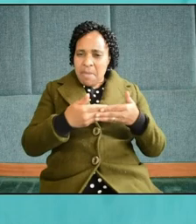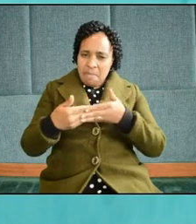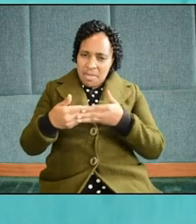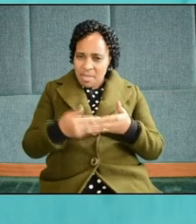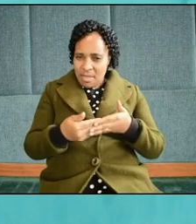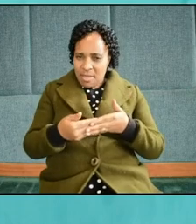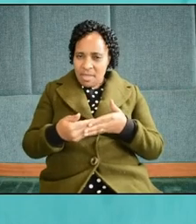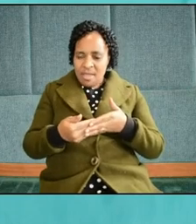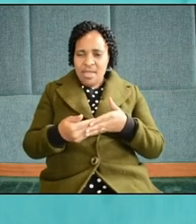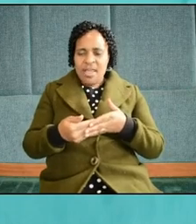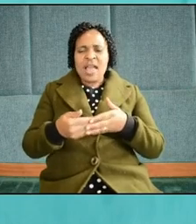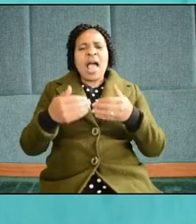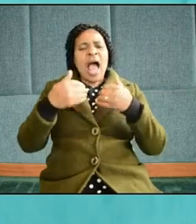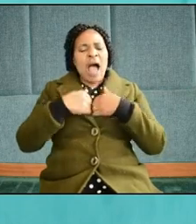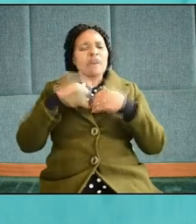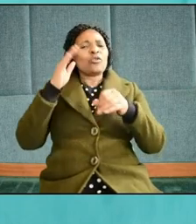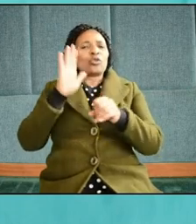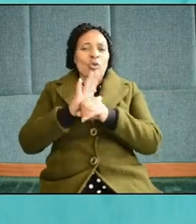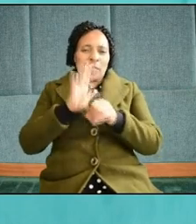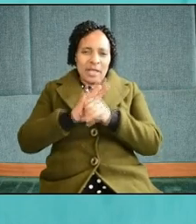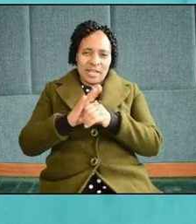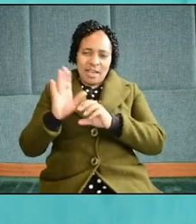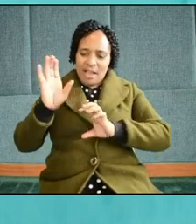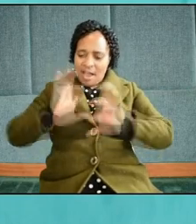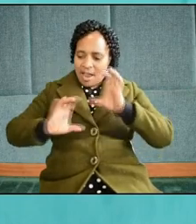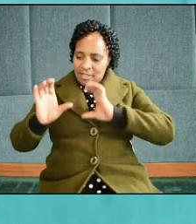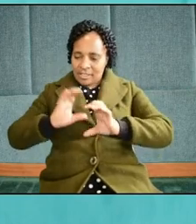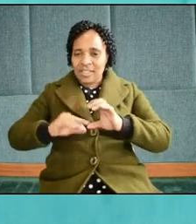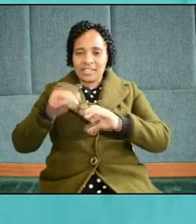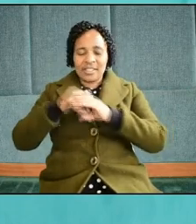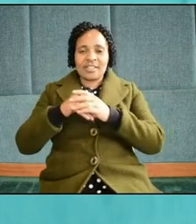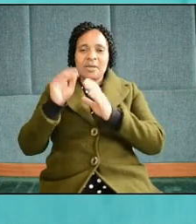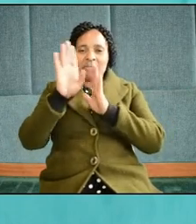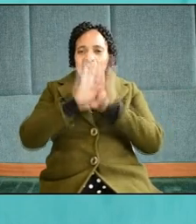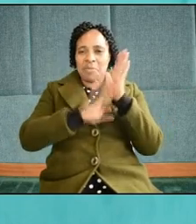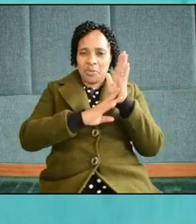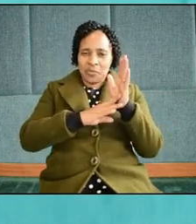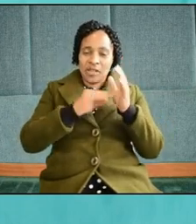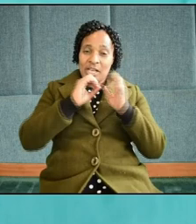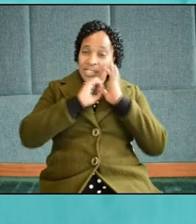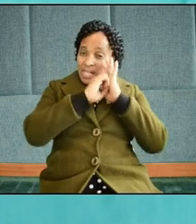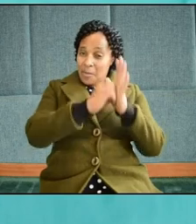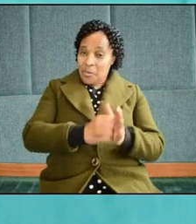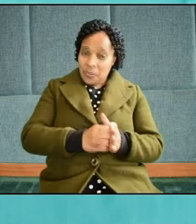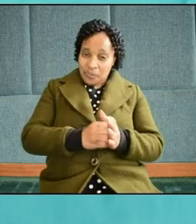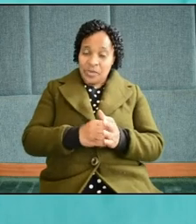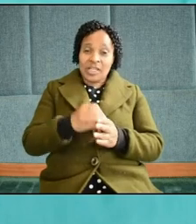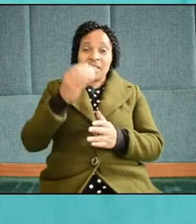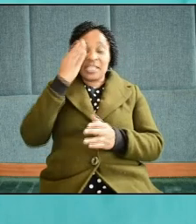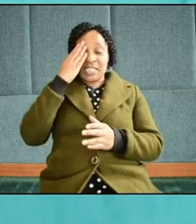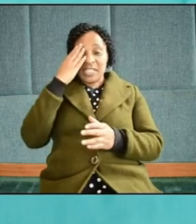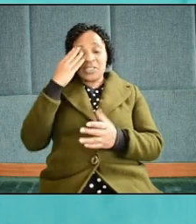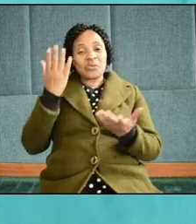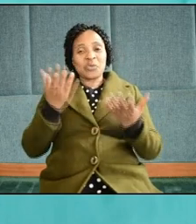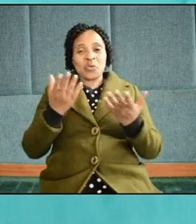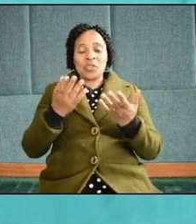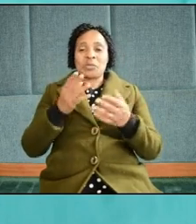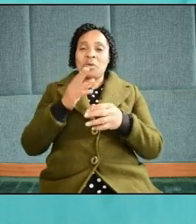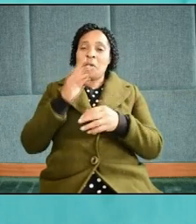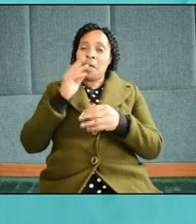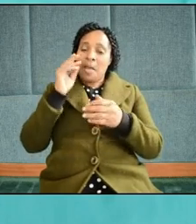so we have so many characters. Take, for example, the time when the Israelites were beaten by the fiery